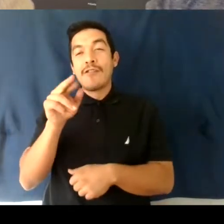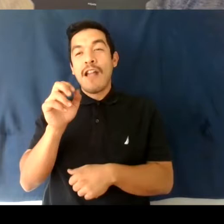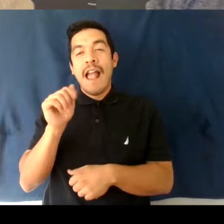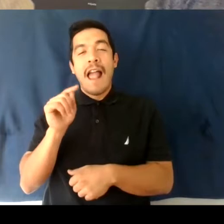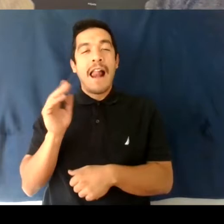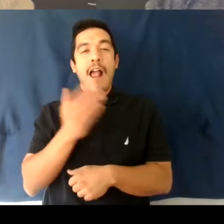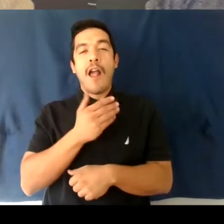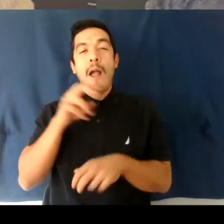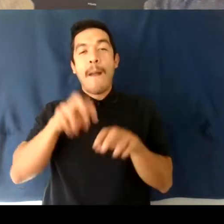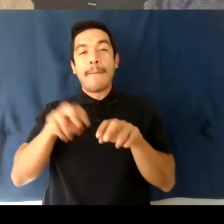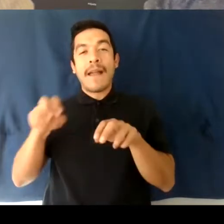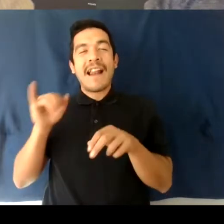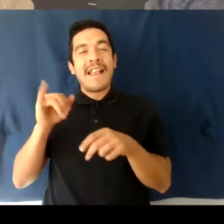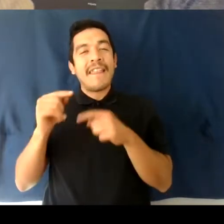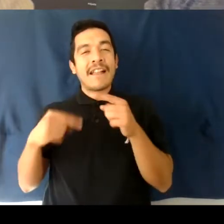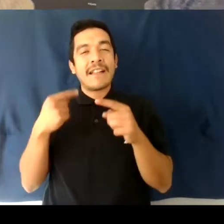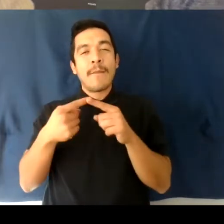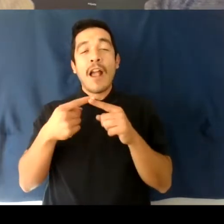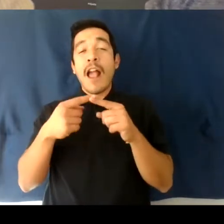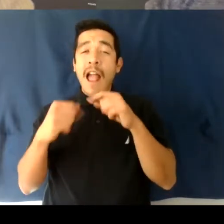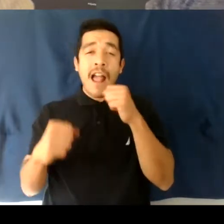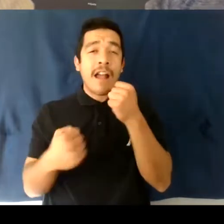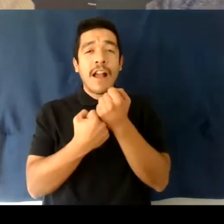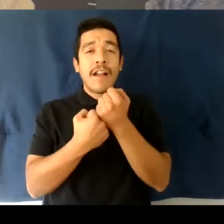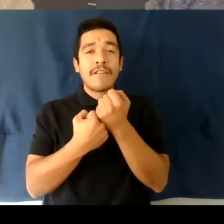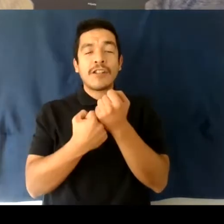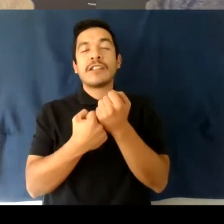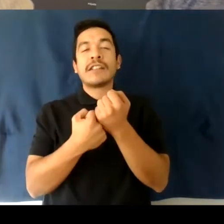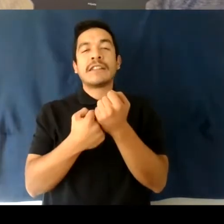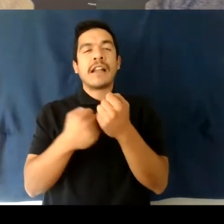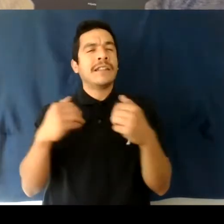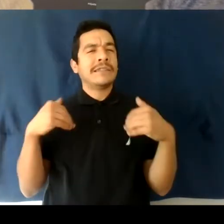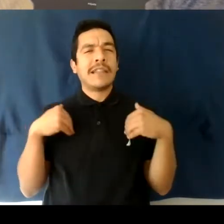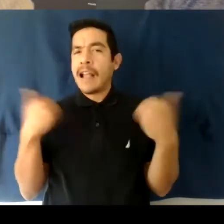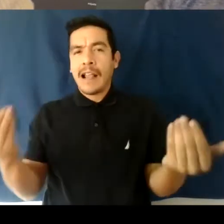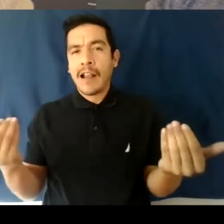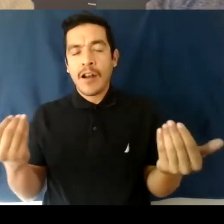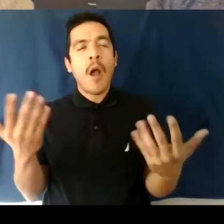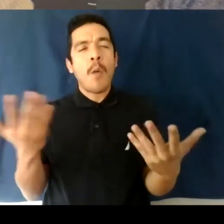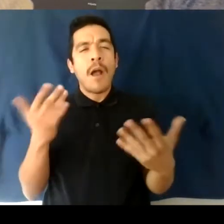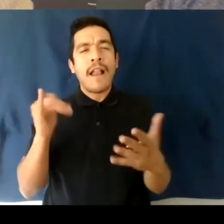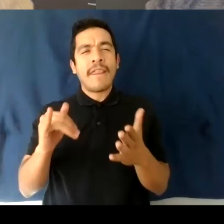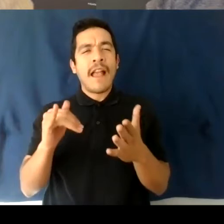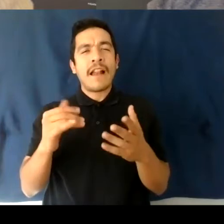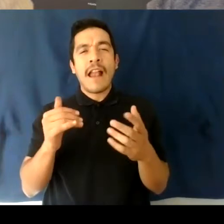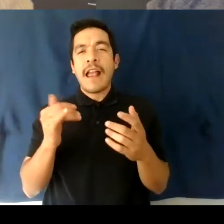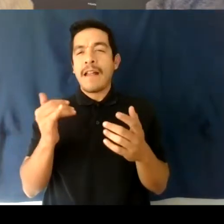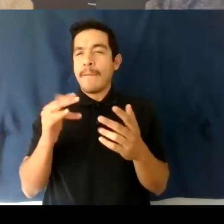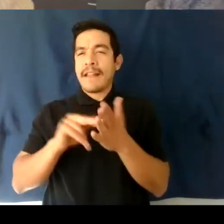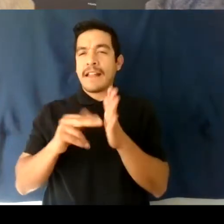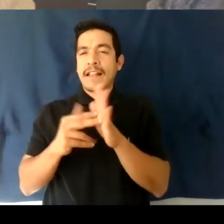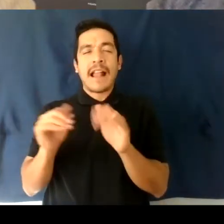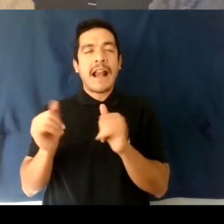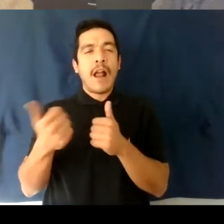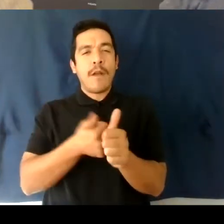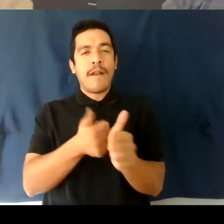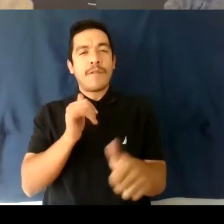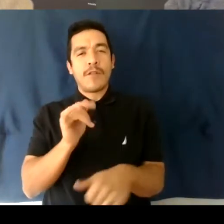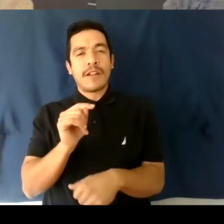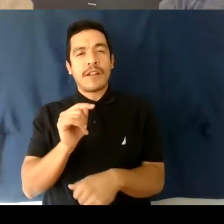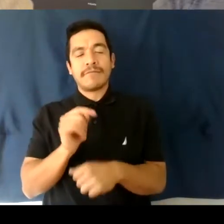our panel that is about advocacy burnout, what it is, and how do we avoid it. So take it away,